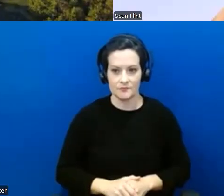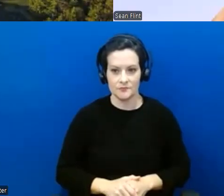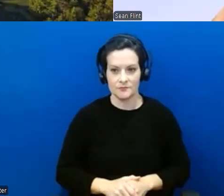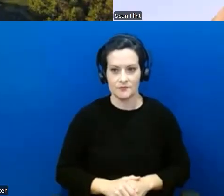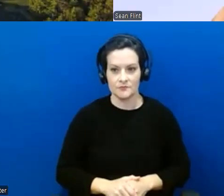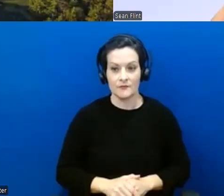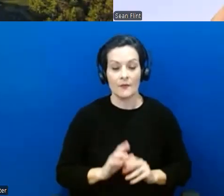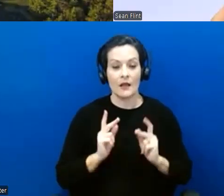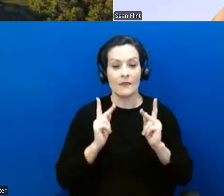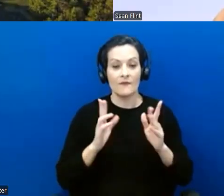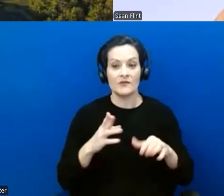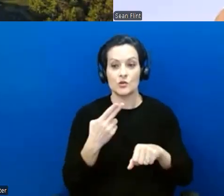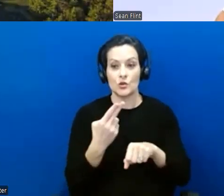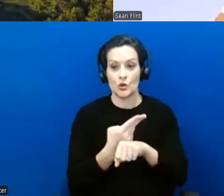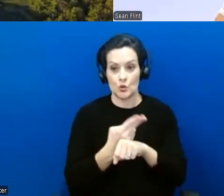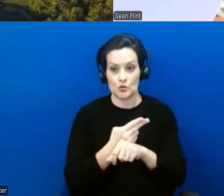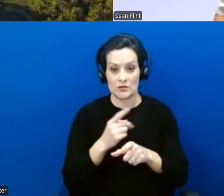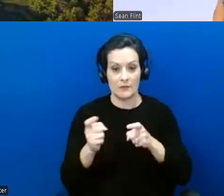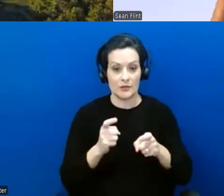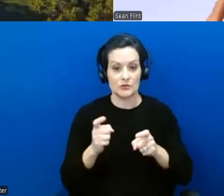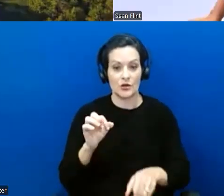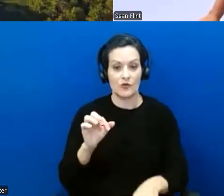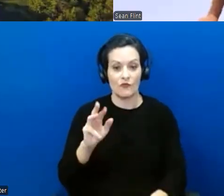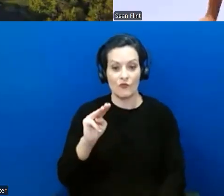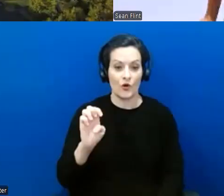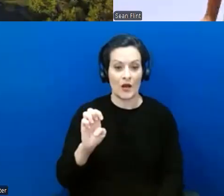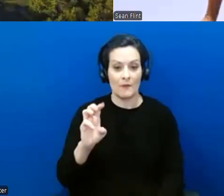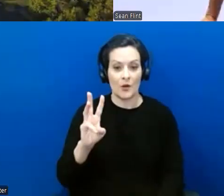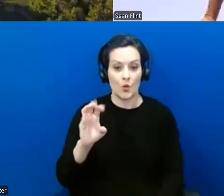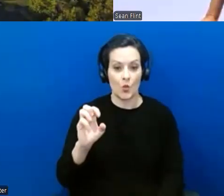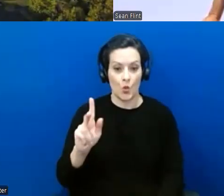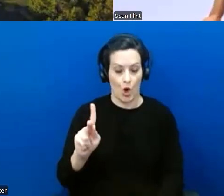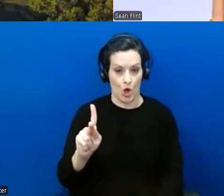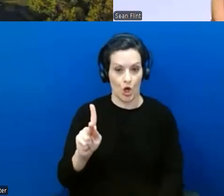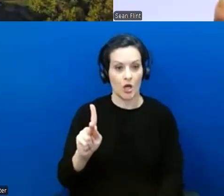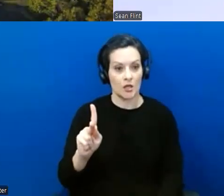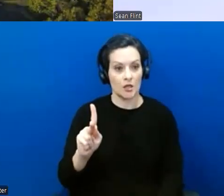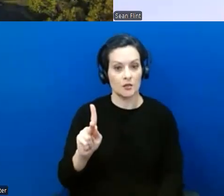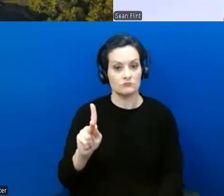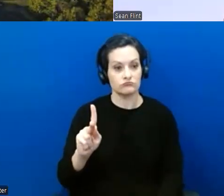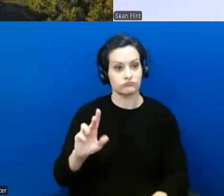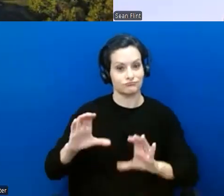use management framework came out of this group, and the group